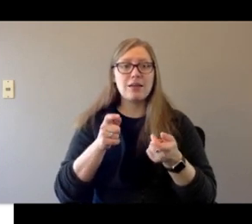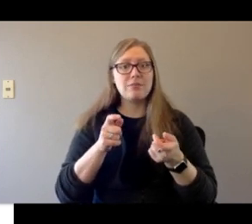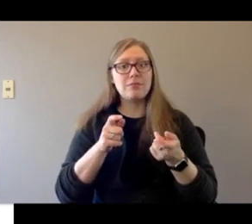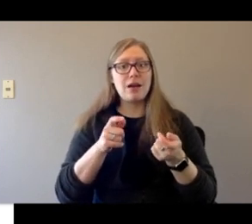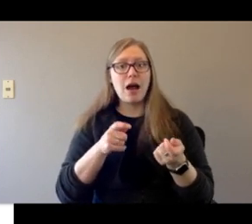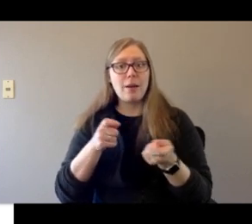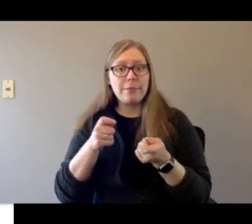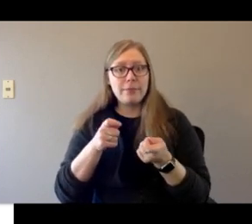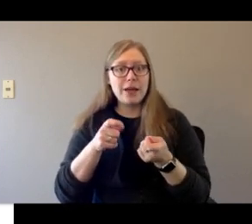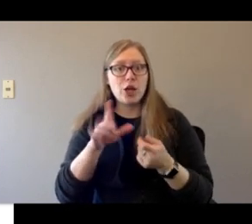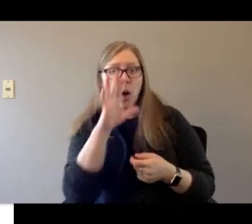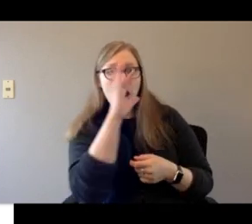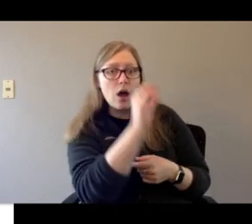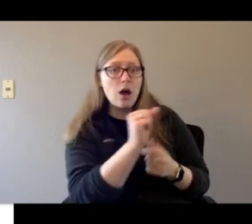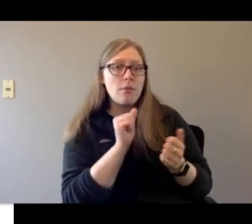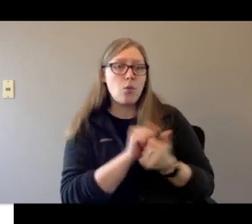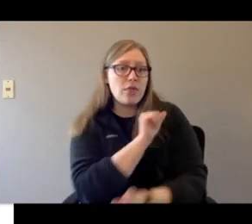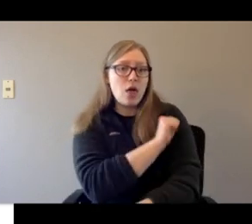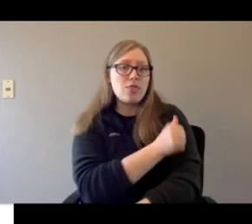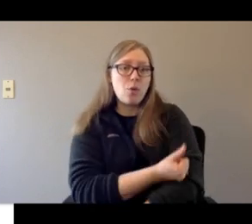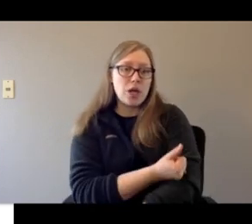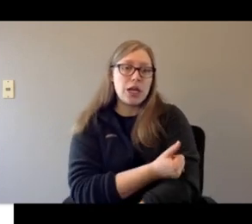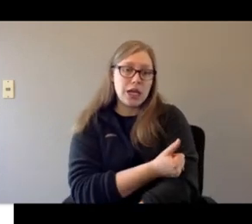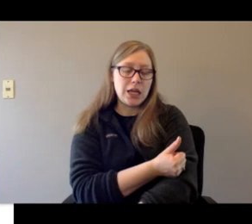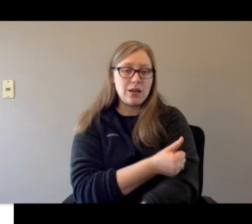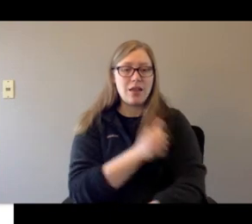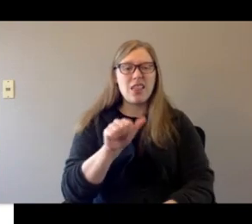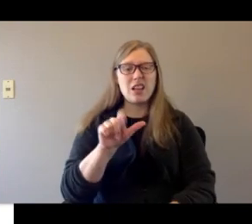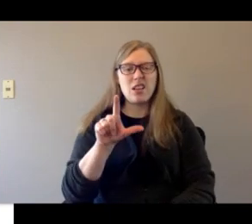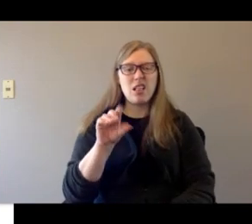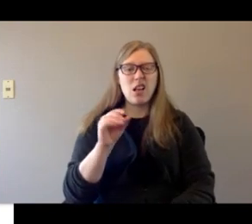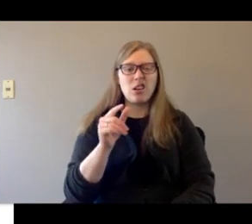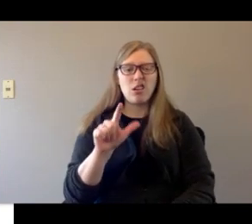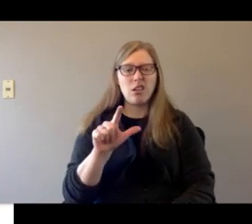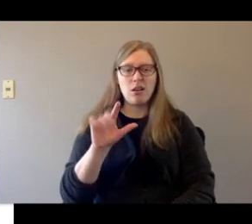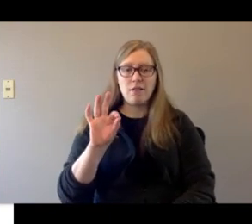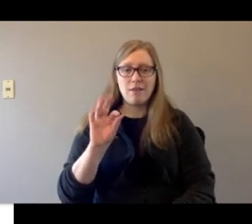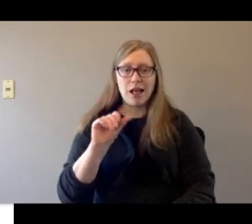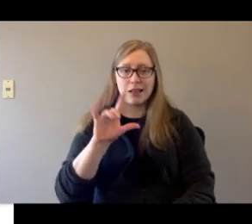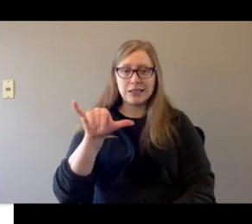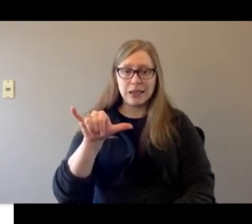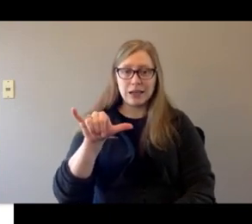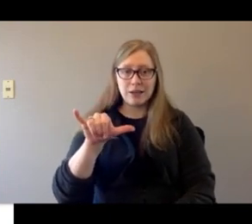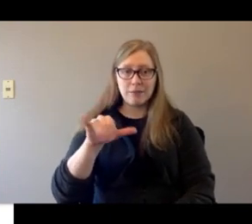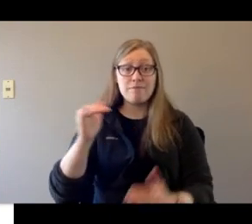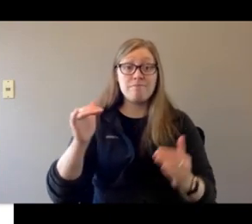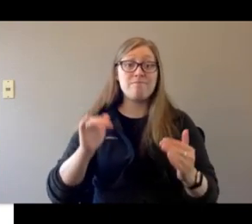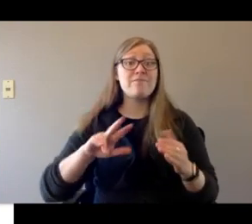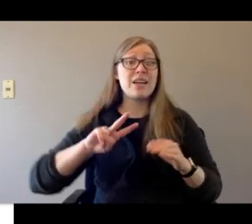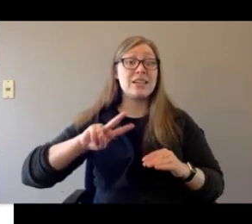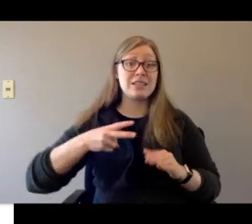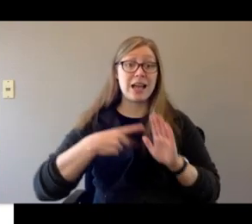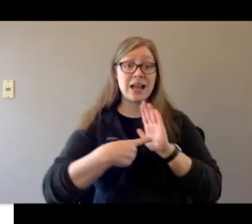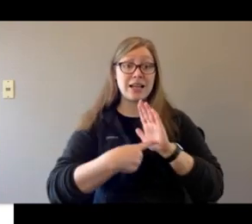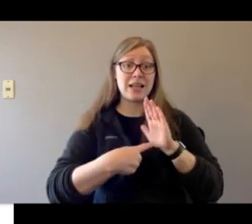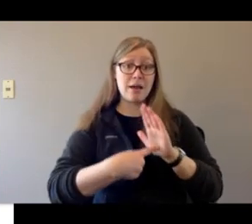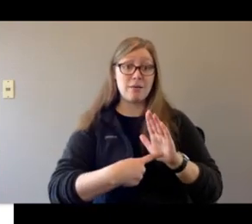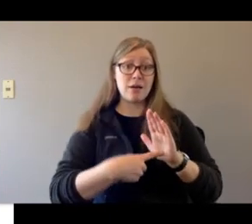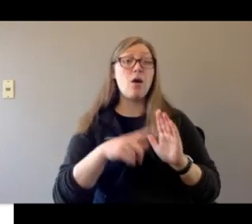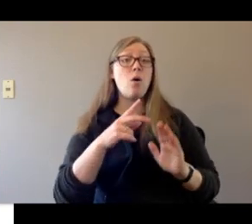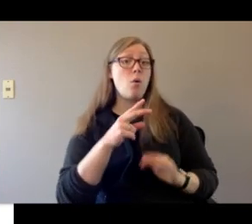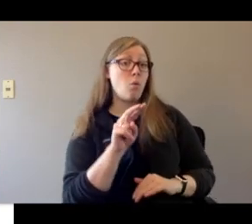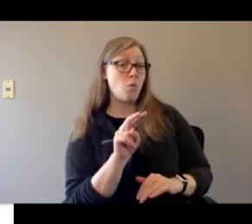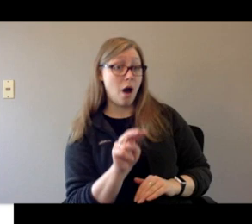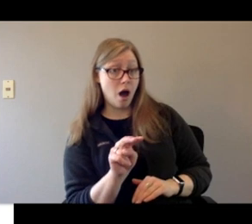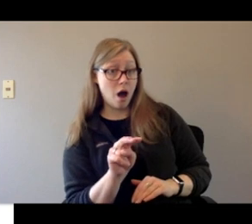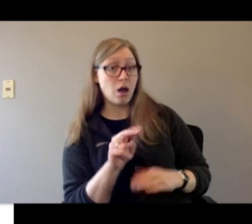logical fallacy. Let's look at one final example here. And again, we're going to watch this, and I want you to try and identify